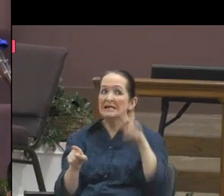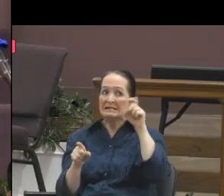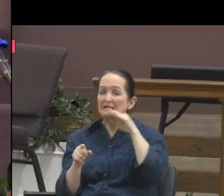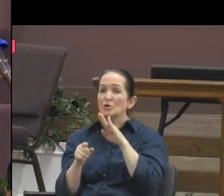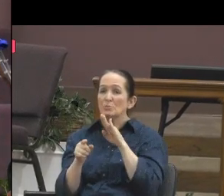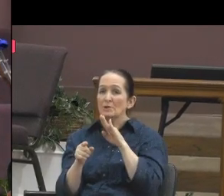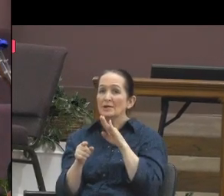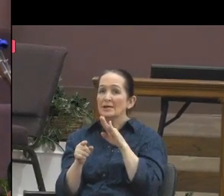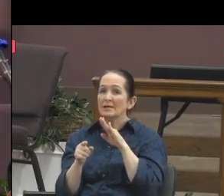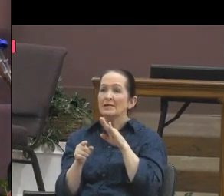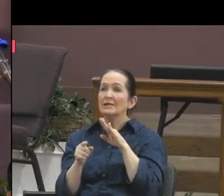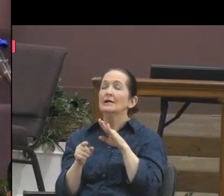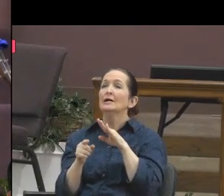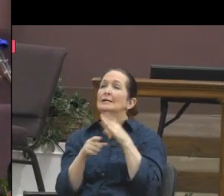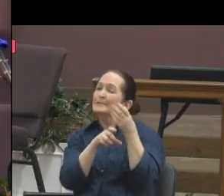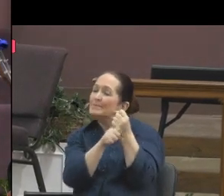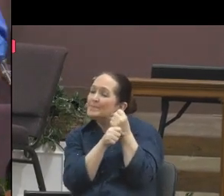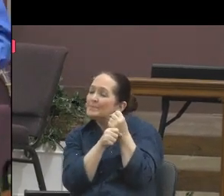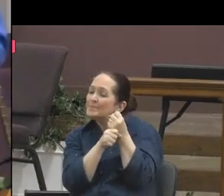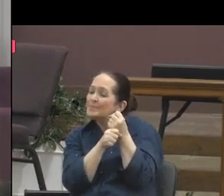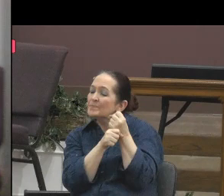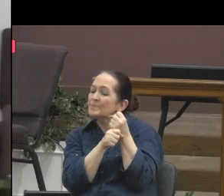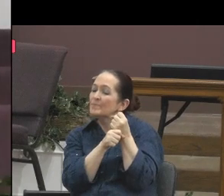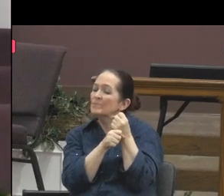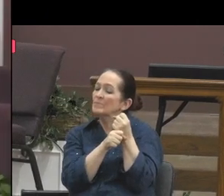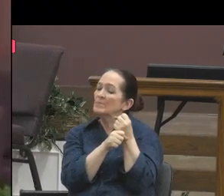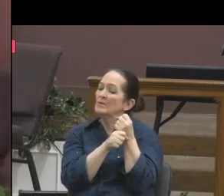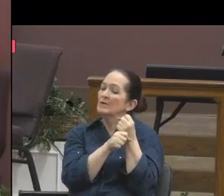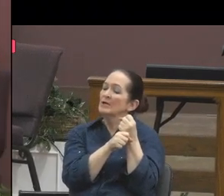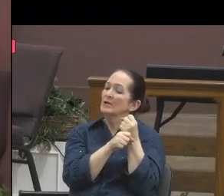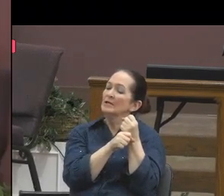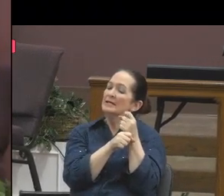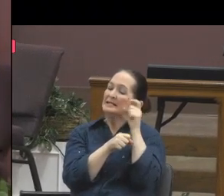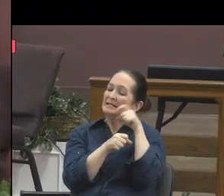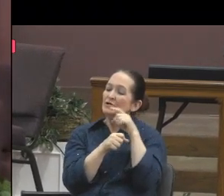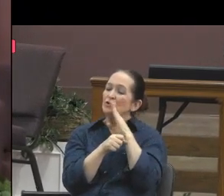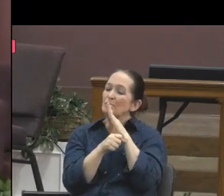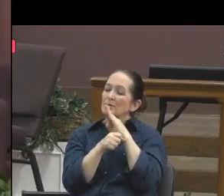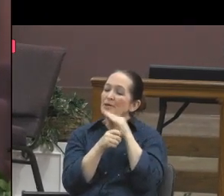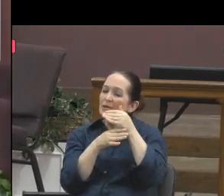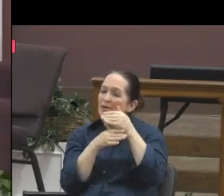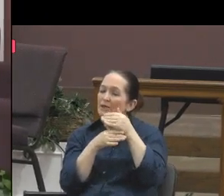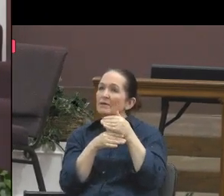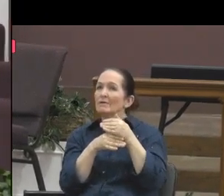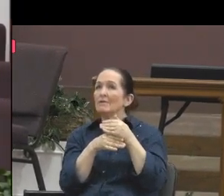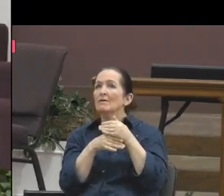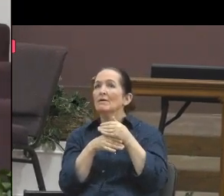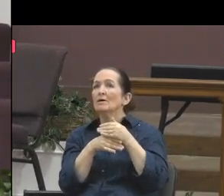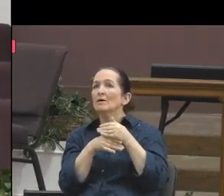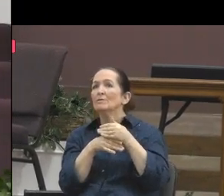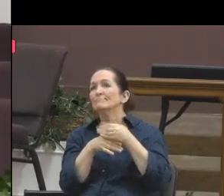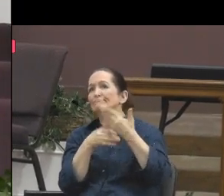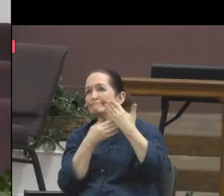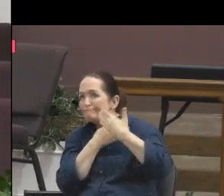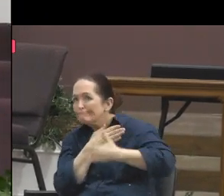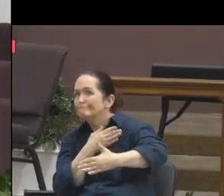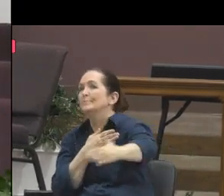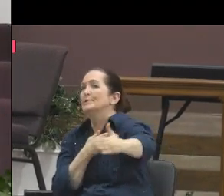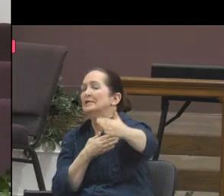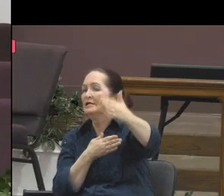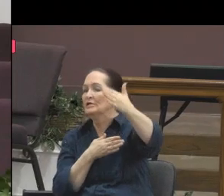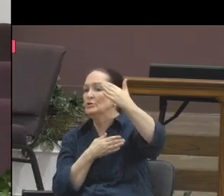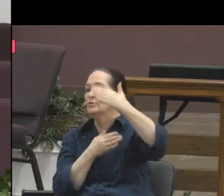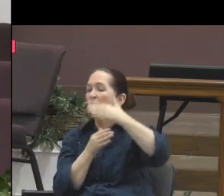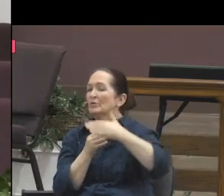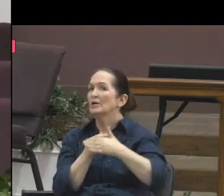to be held to, need to be pushed forward. And I believe that the